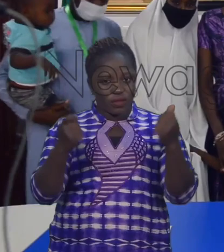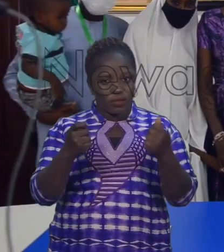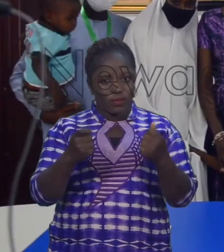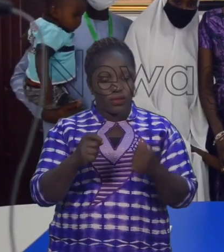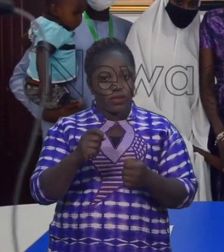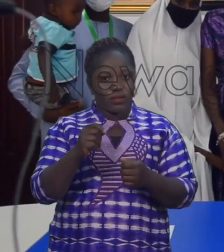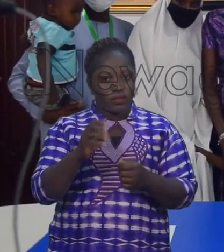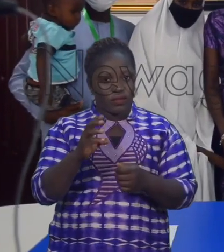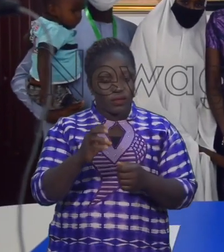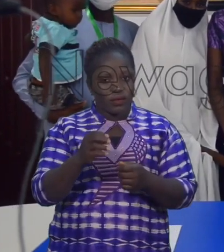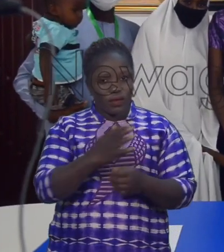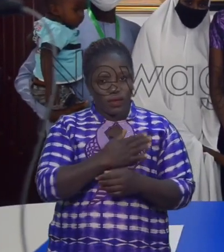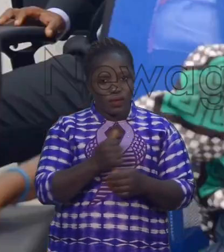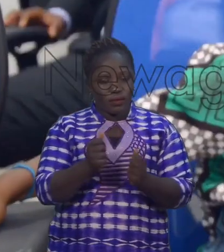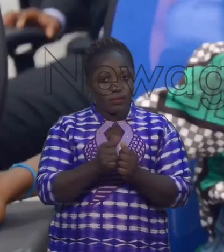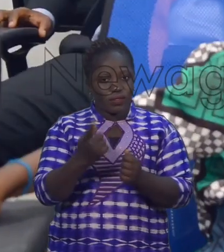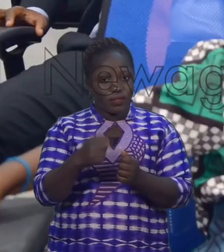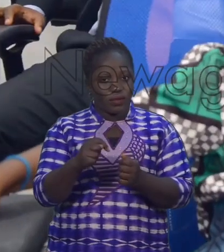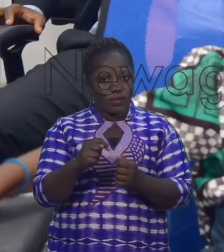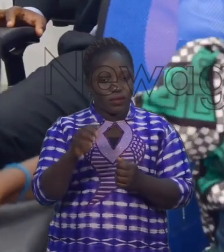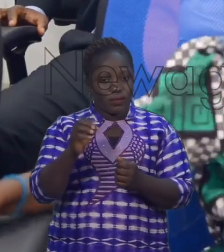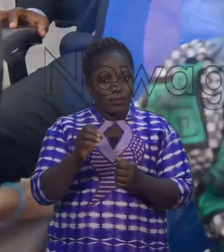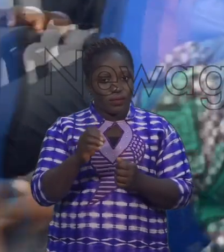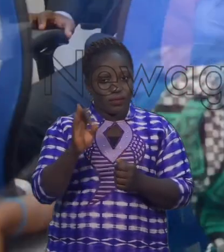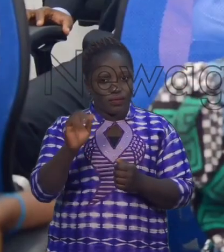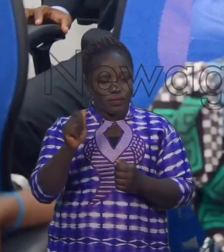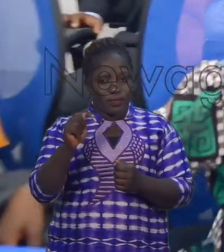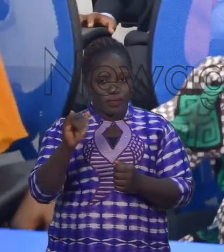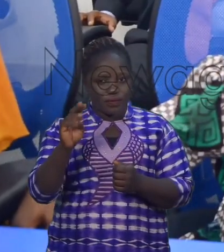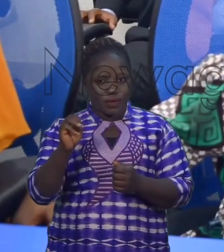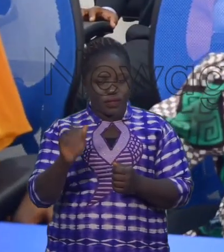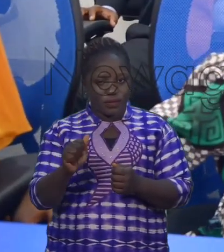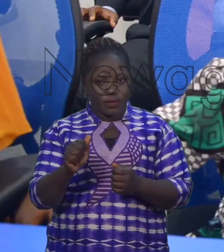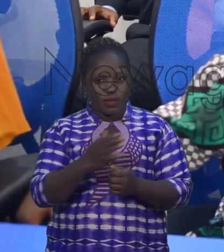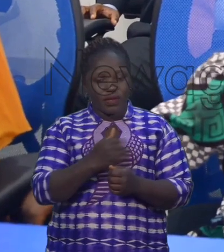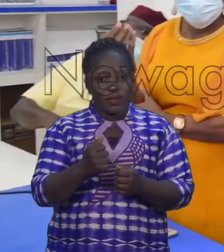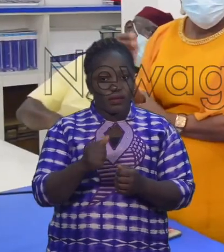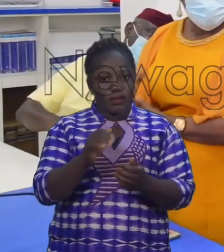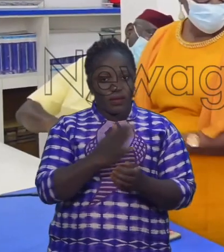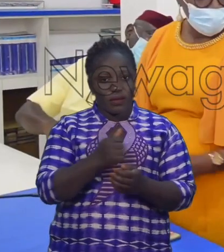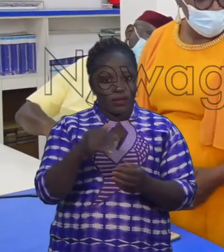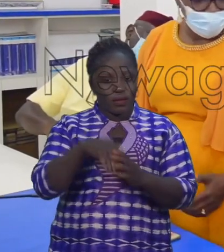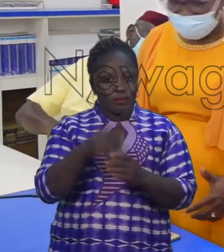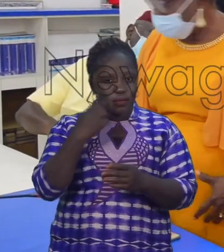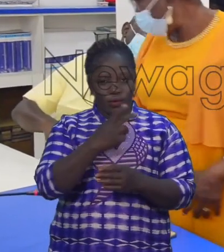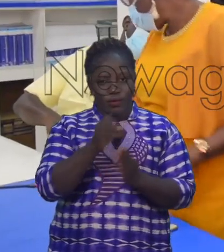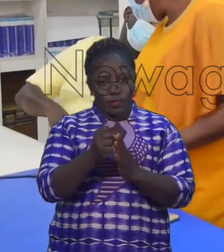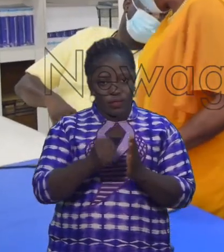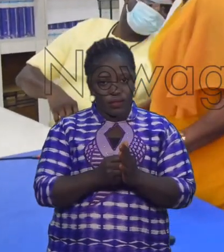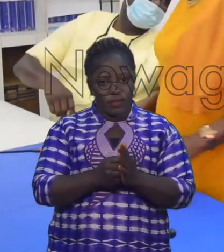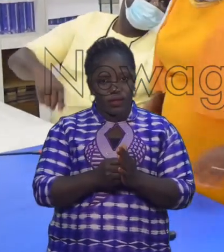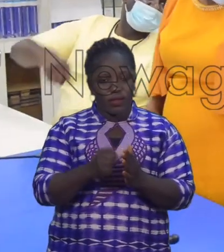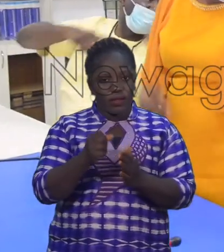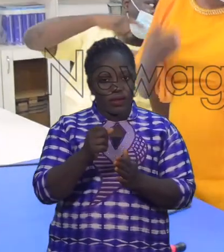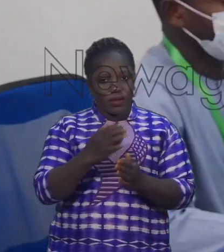successful reuniting of a six-year-old trafficked victim, Hawa Ibrahim, with her father. The victim was abducted over 3 years ago in Gombe State, but found